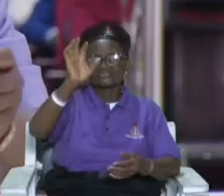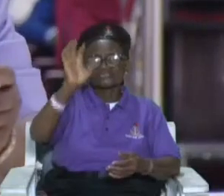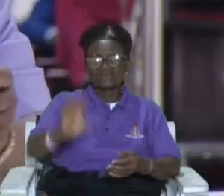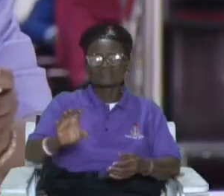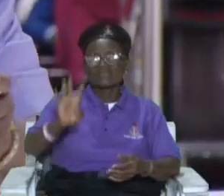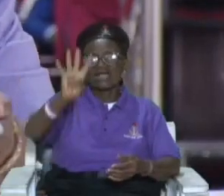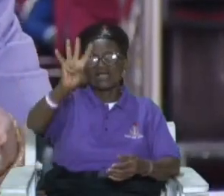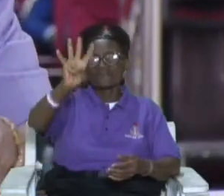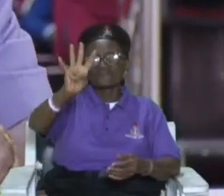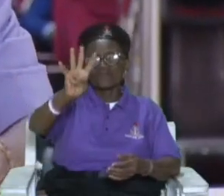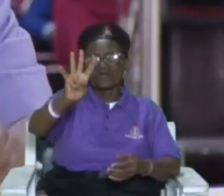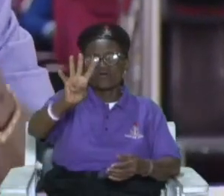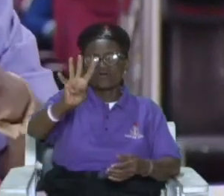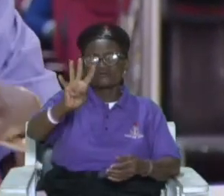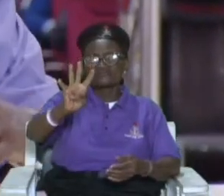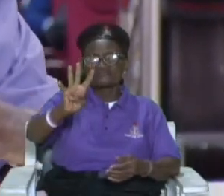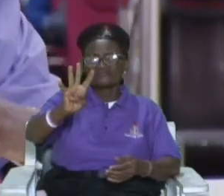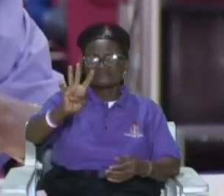chapter 4,